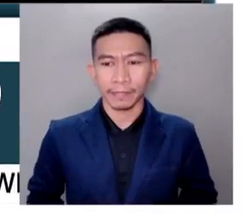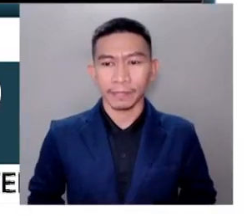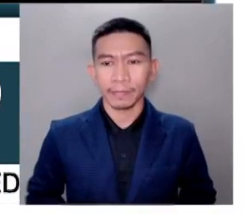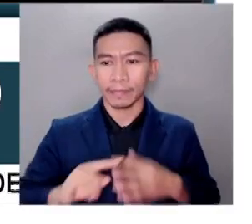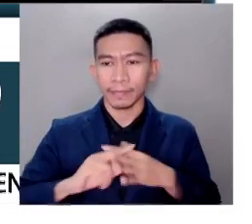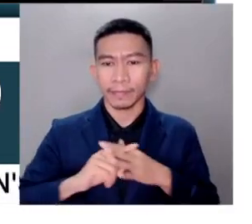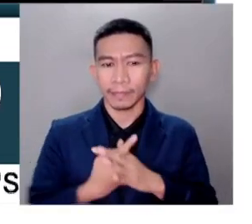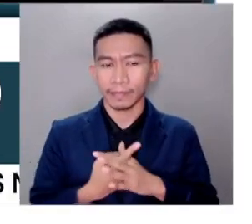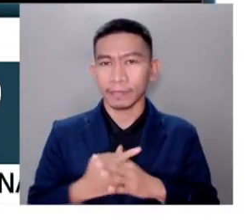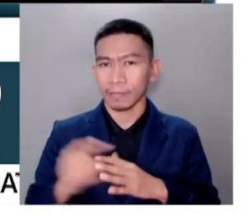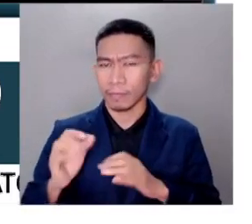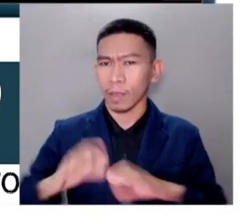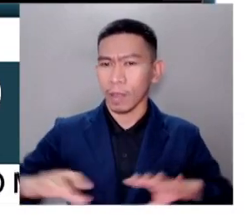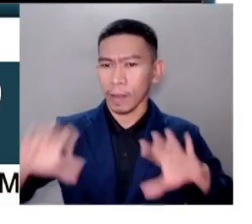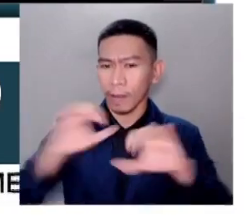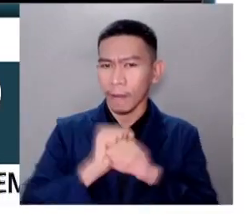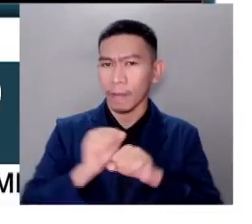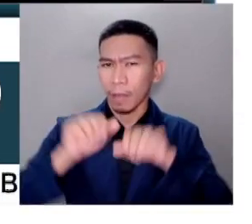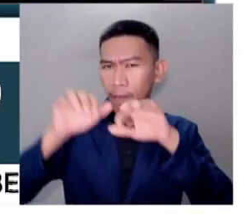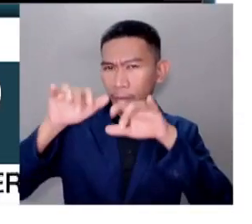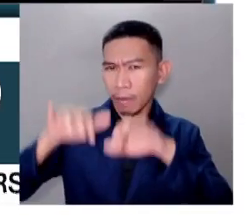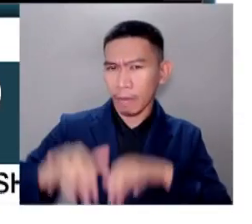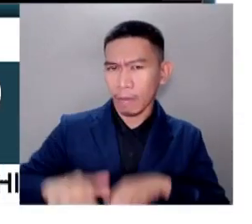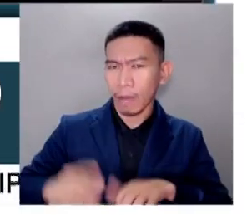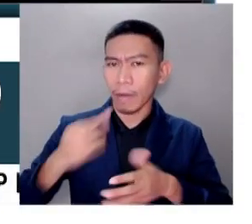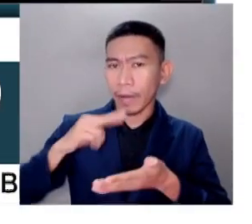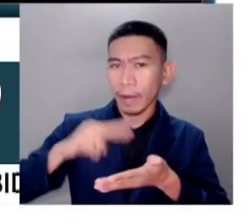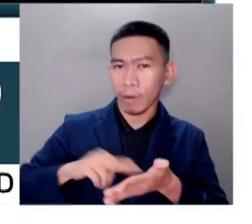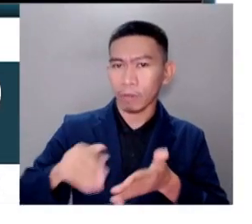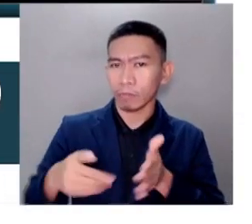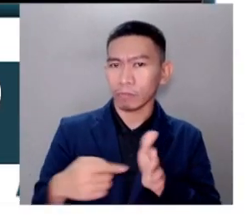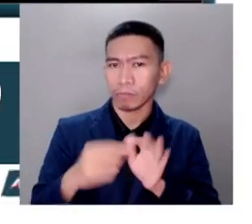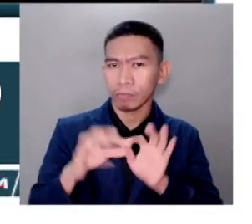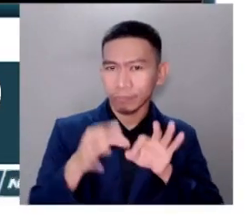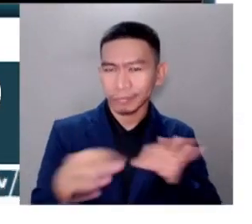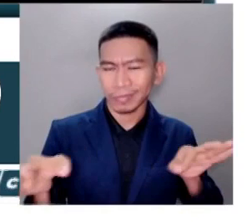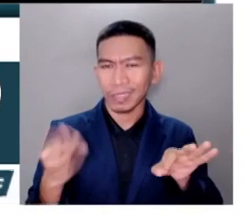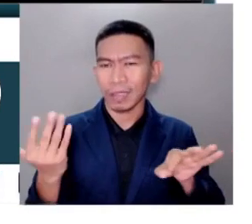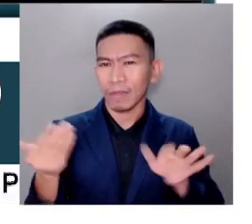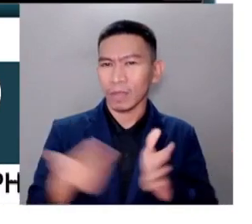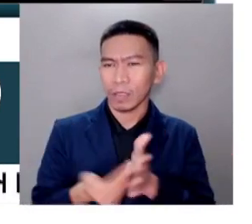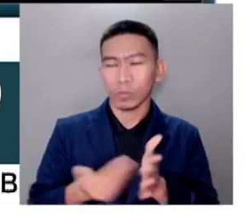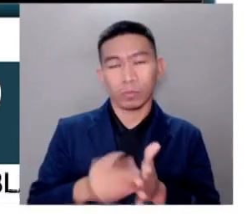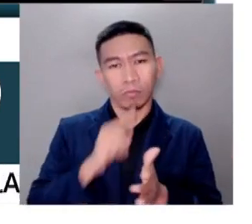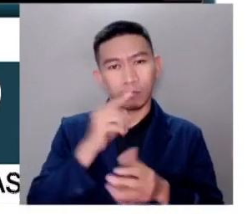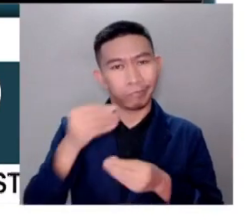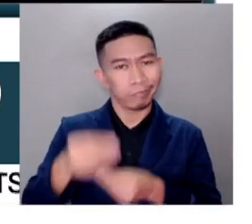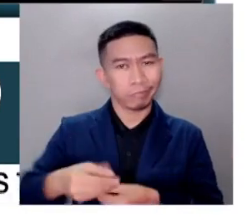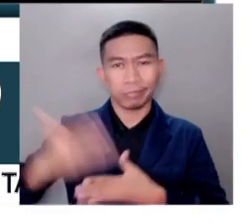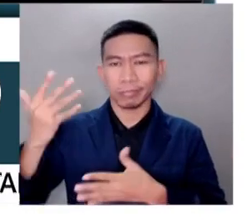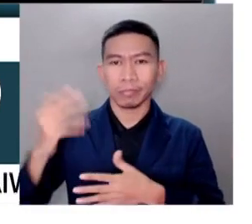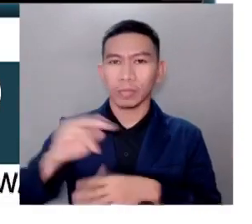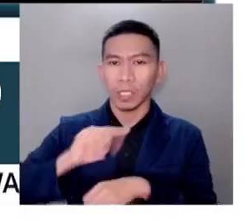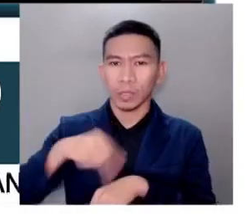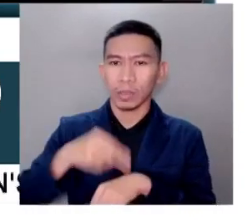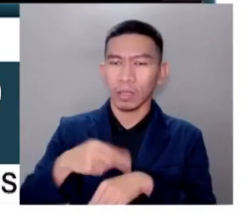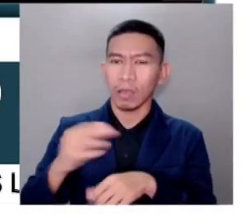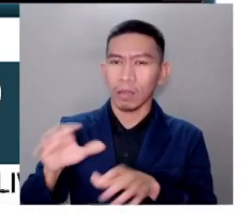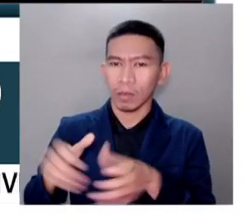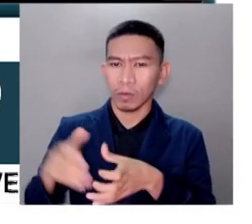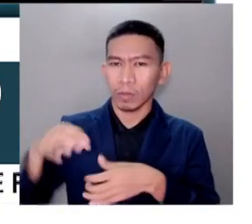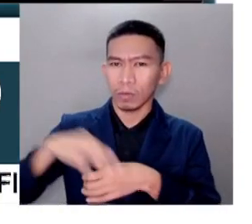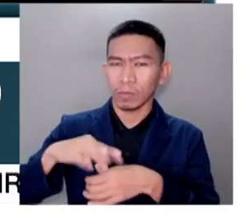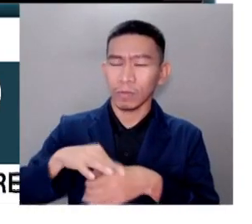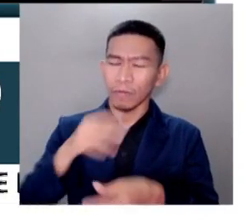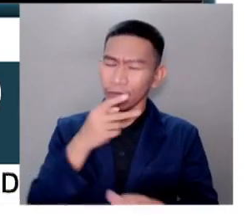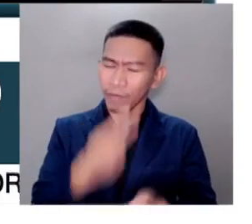conclusion. In that report, you said the evidence is just overwhelming. The national Philippine elections clearly failed the people of the Philippines. You